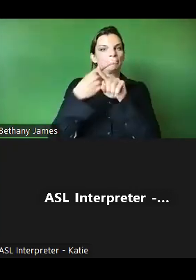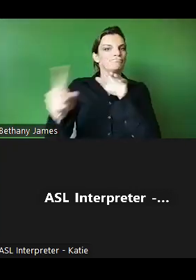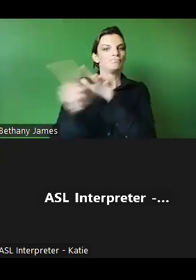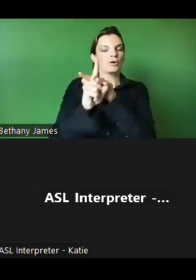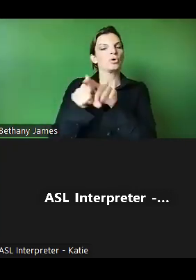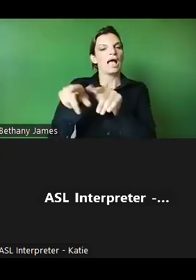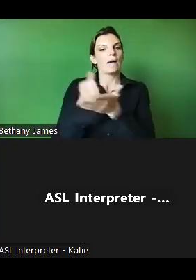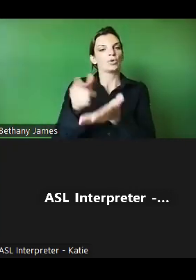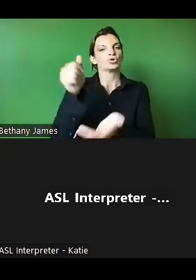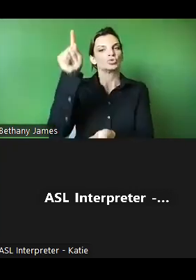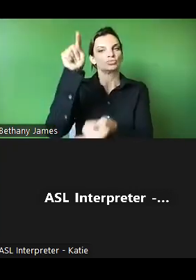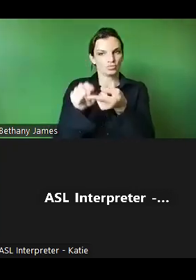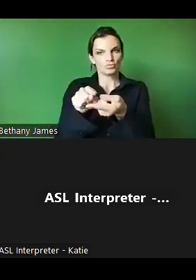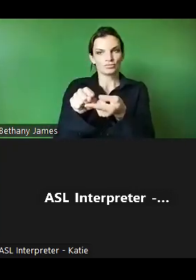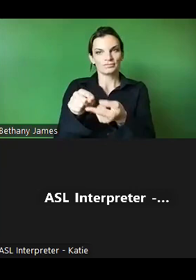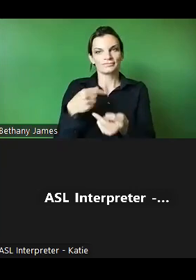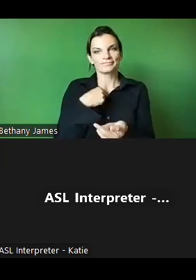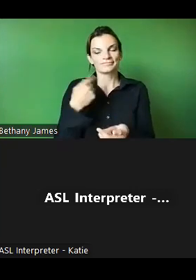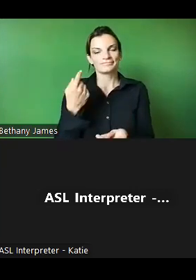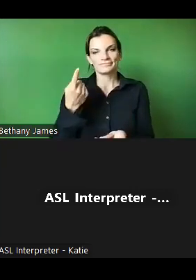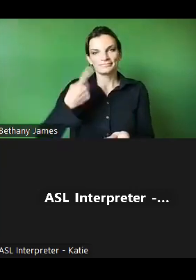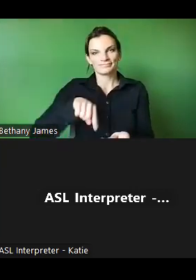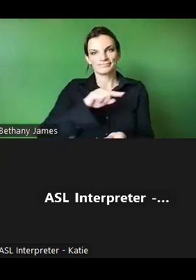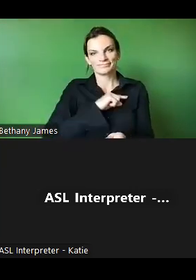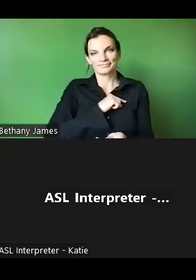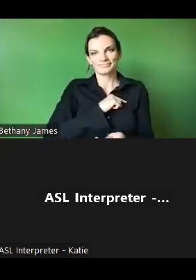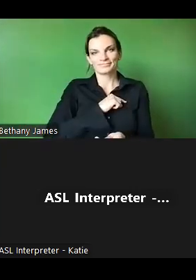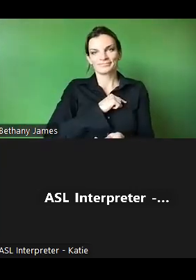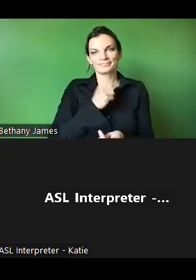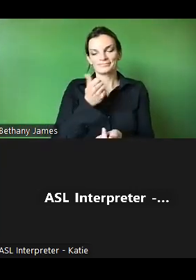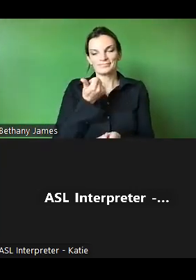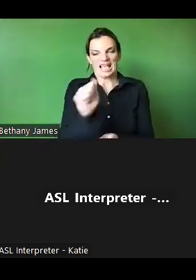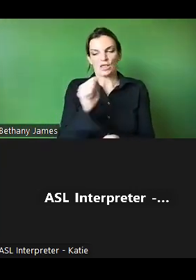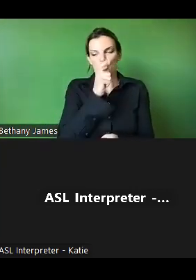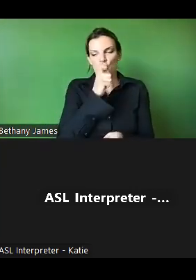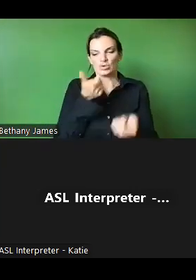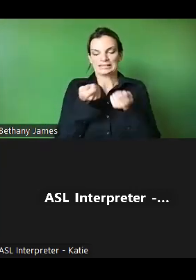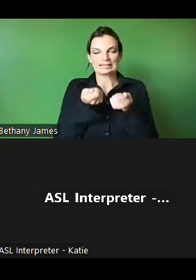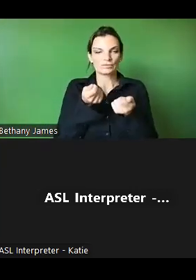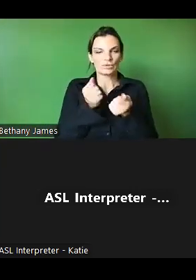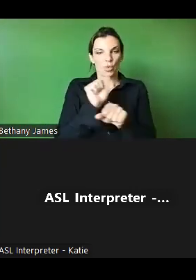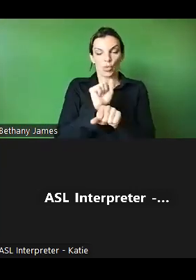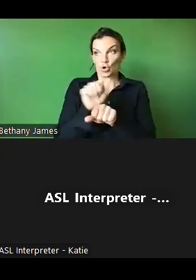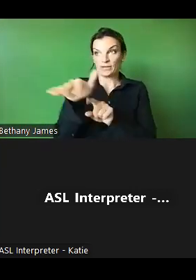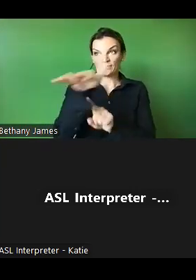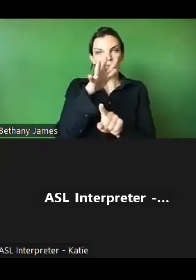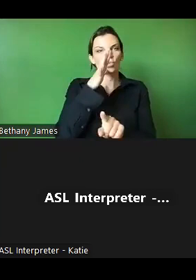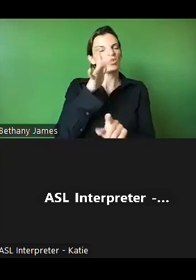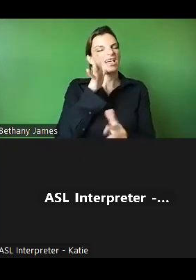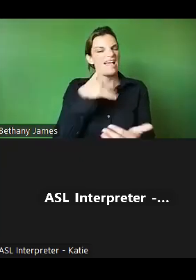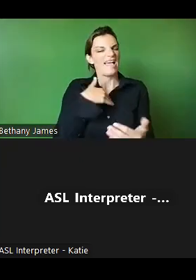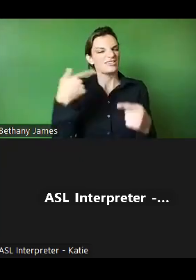I mean, that's a piece of growth too, because we certainly all are, anybody dealing with a work environment is going to deal with